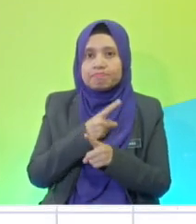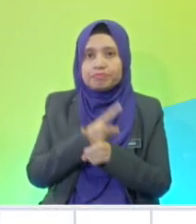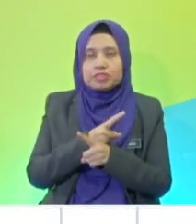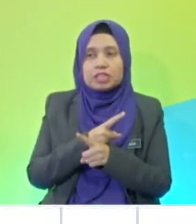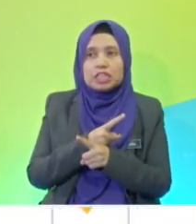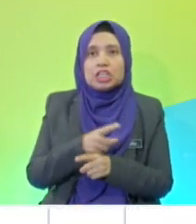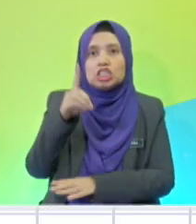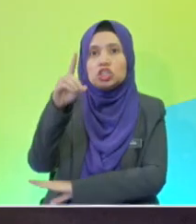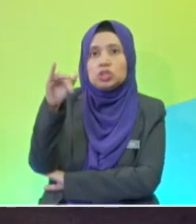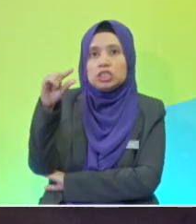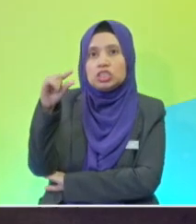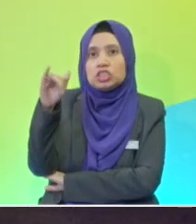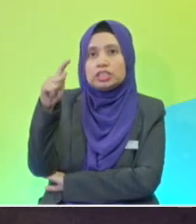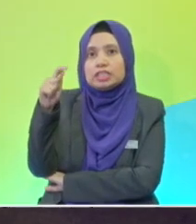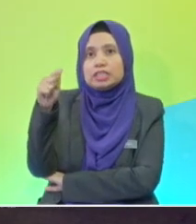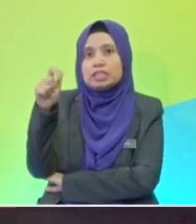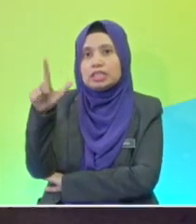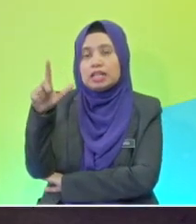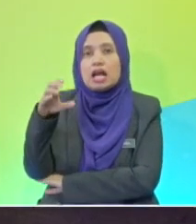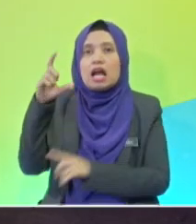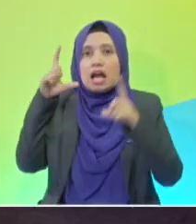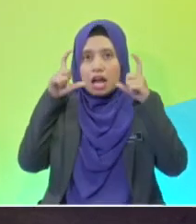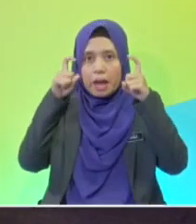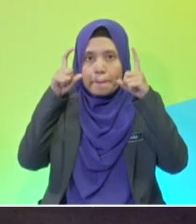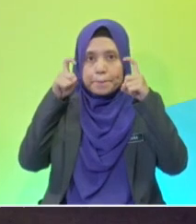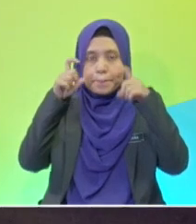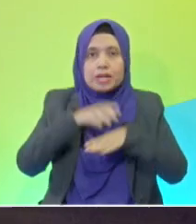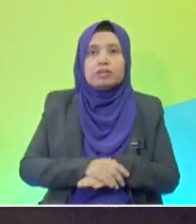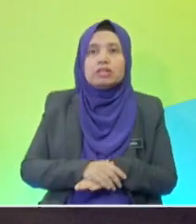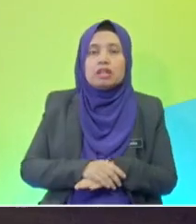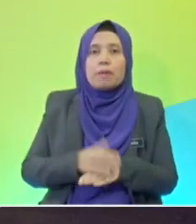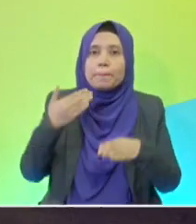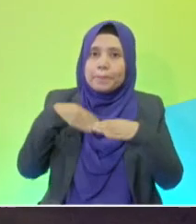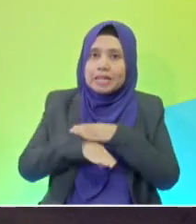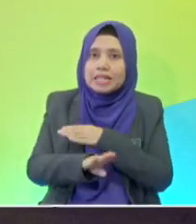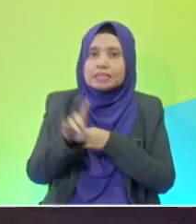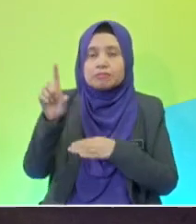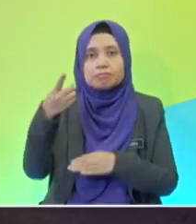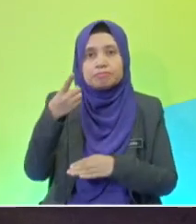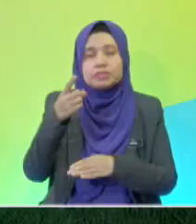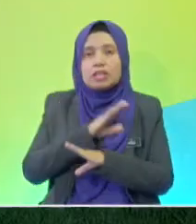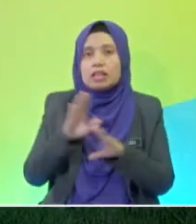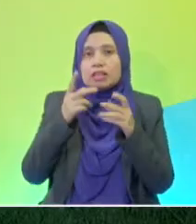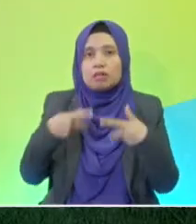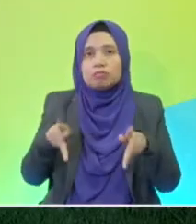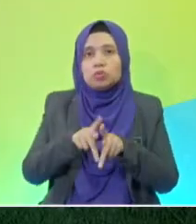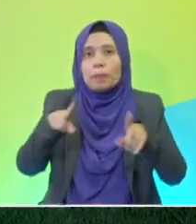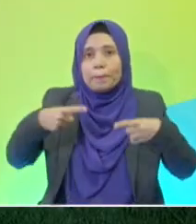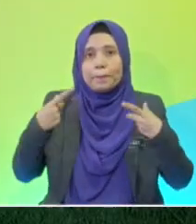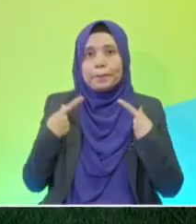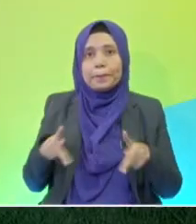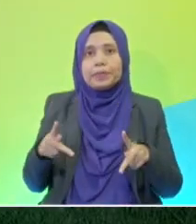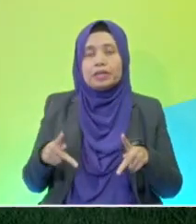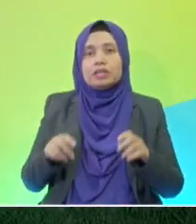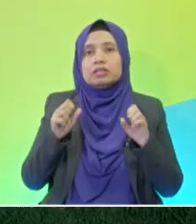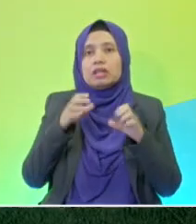as a result, camera. people invented a digital camera so that we can just print the photos by ourselves.